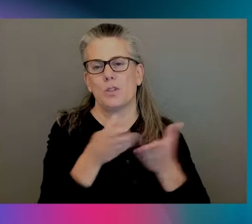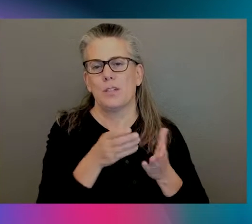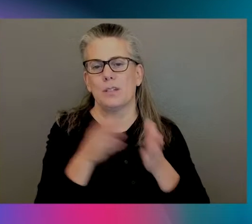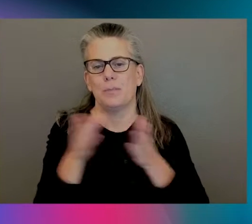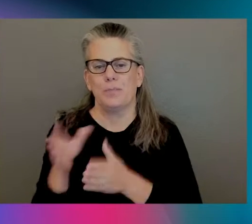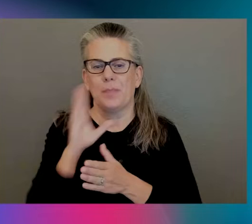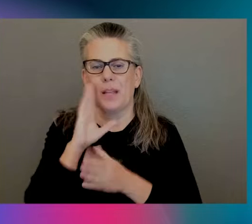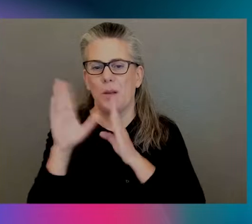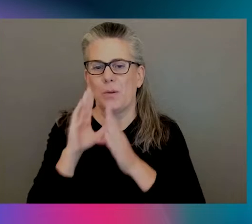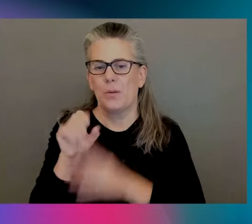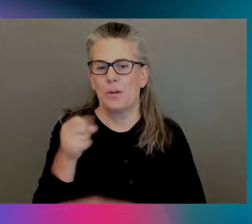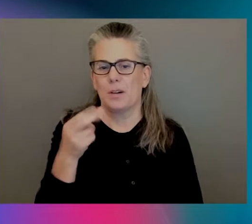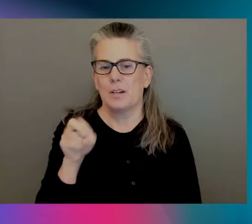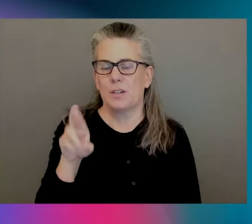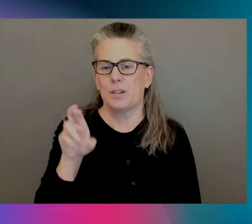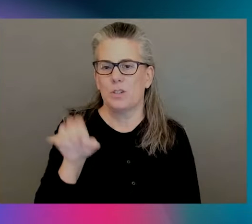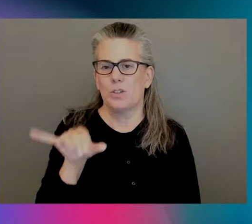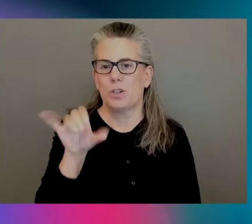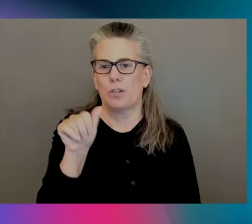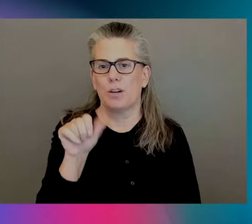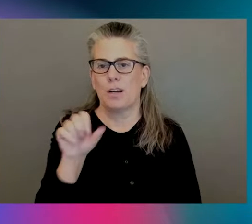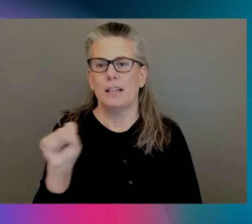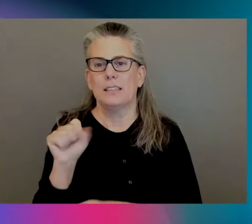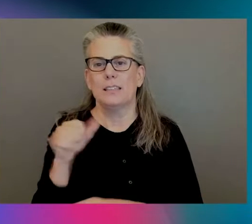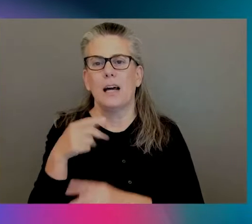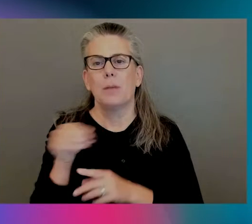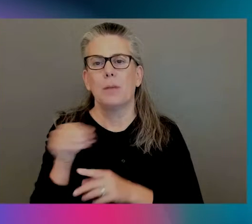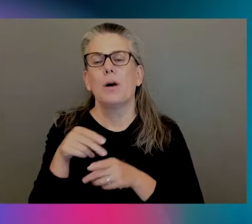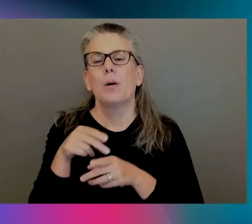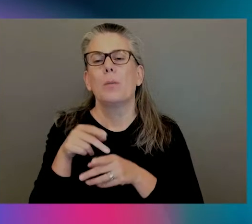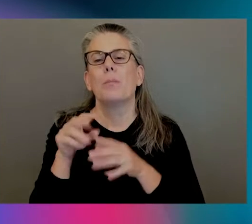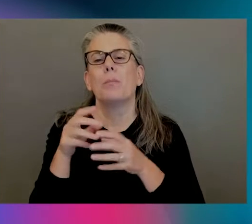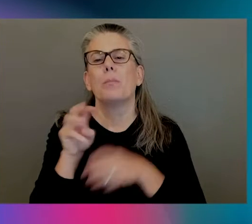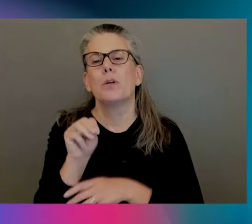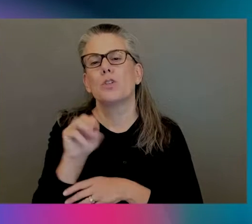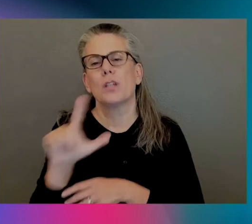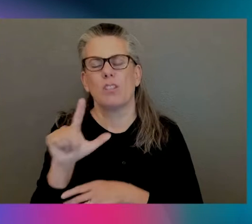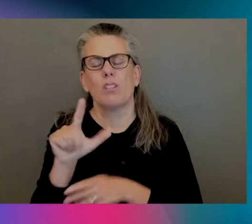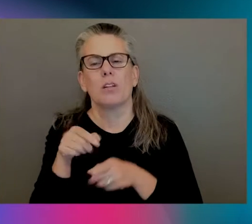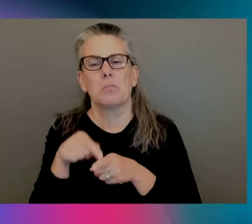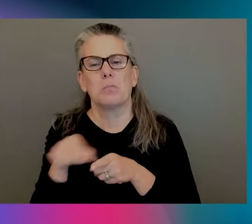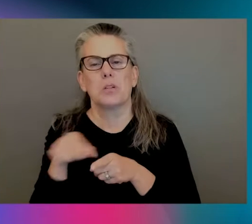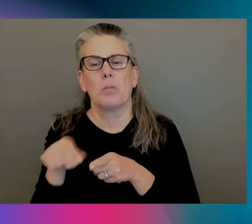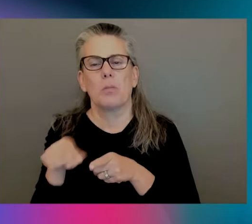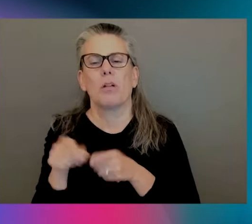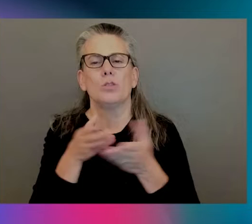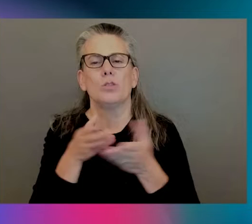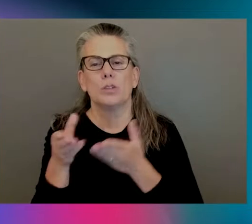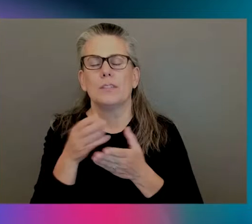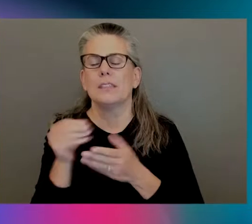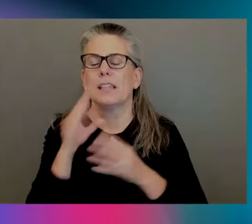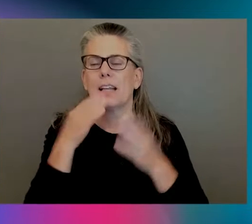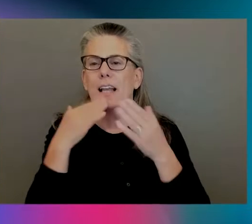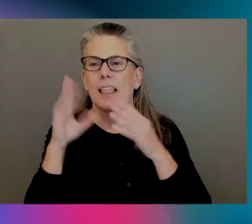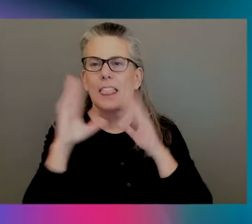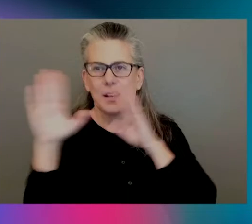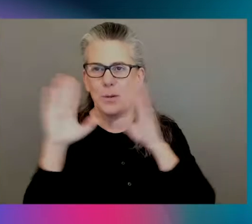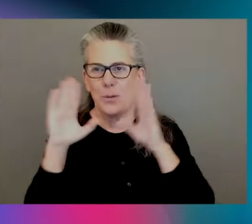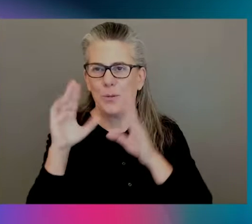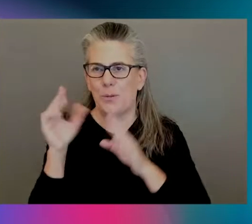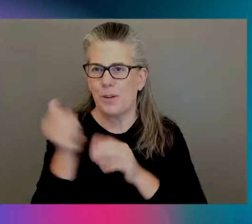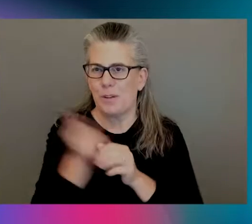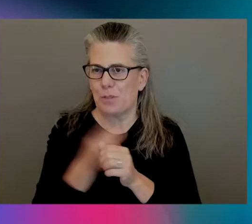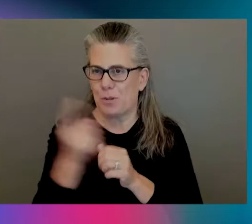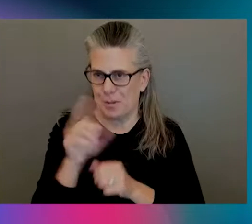learning specialist. I have a background in optimization and machine learning. And shout out to everyone out there. Excellent. So I think